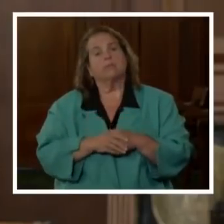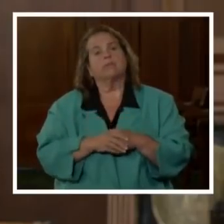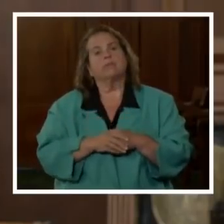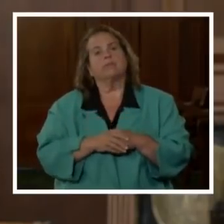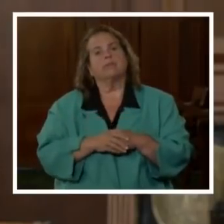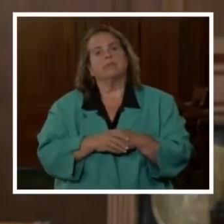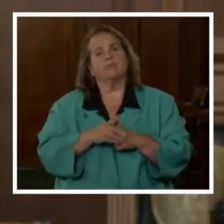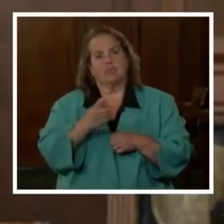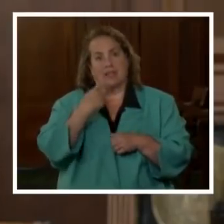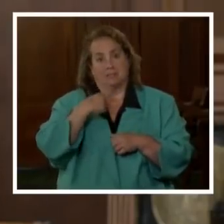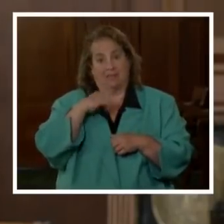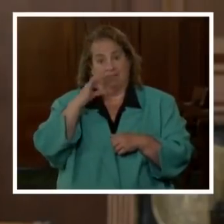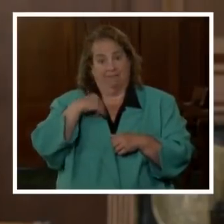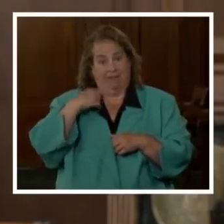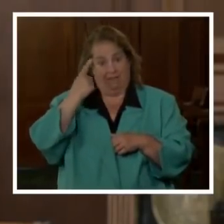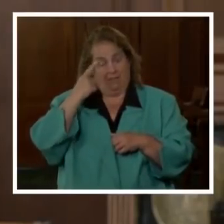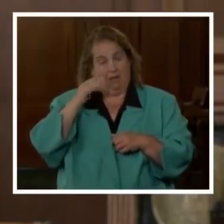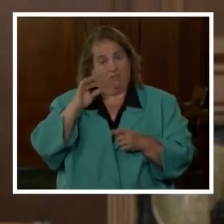Guard presence?